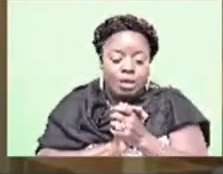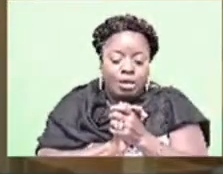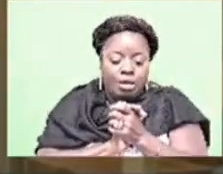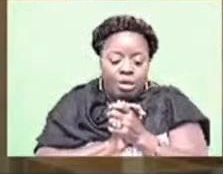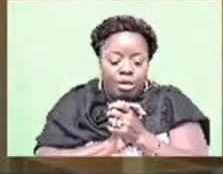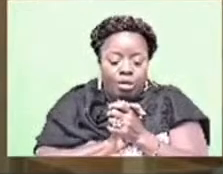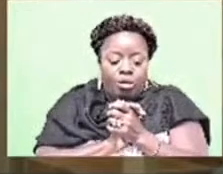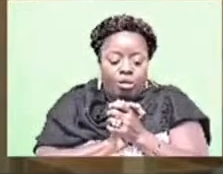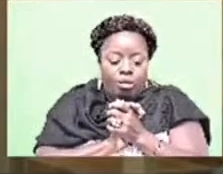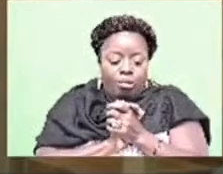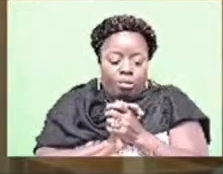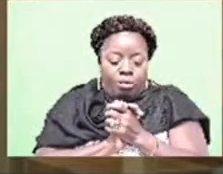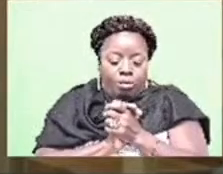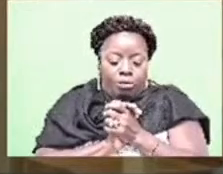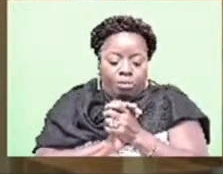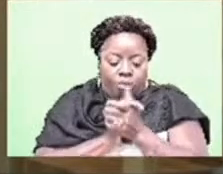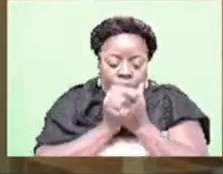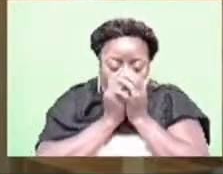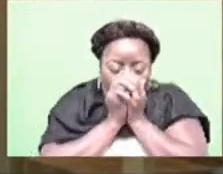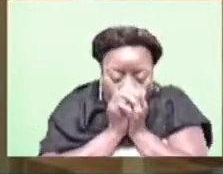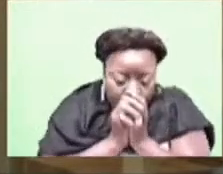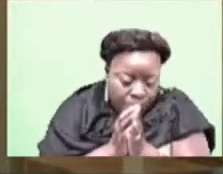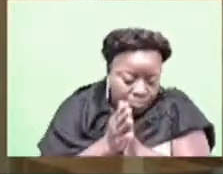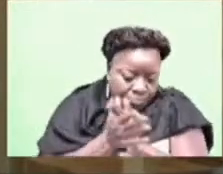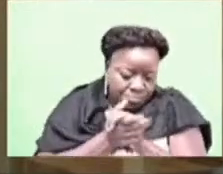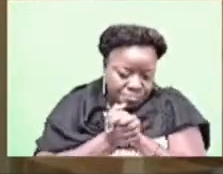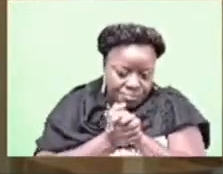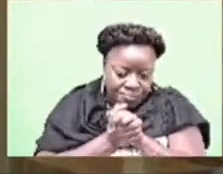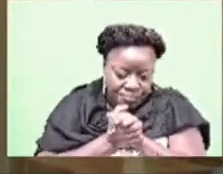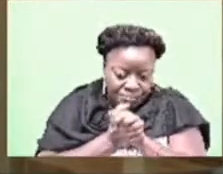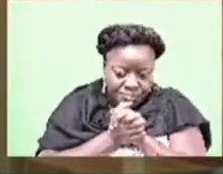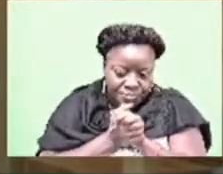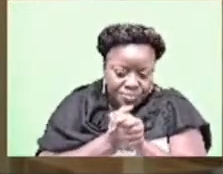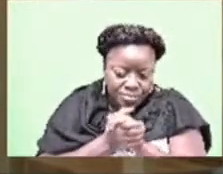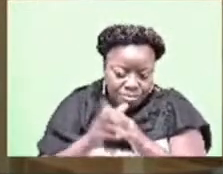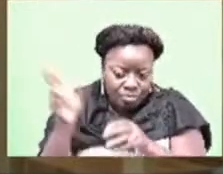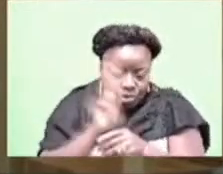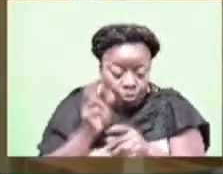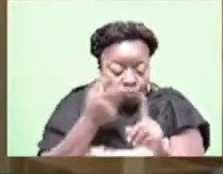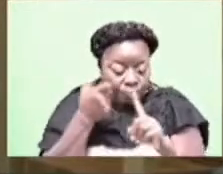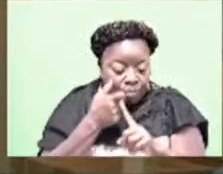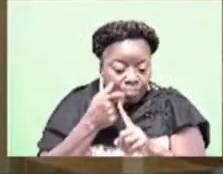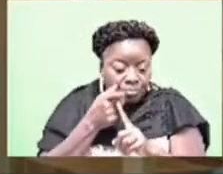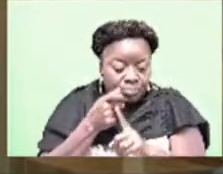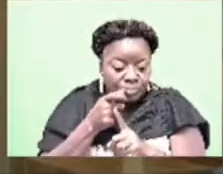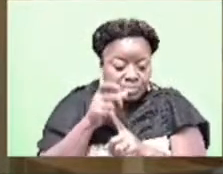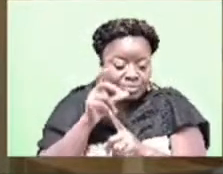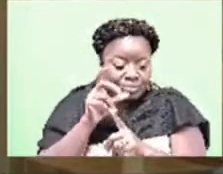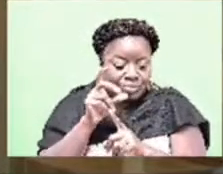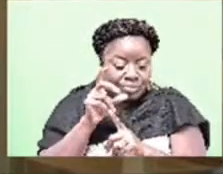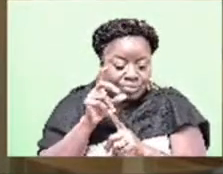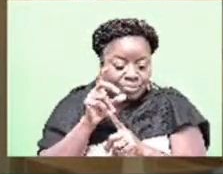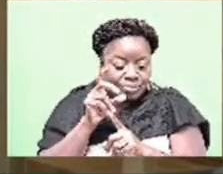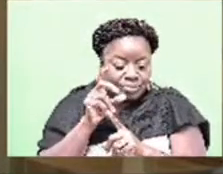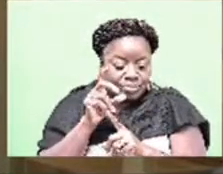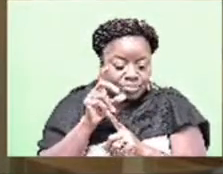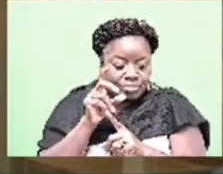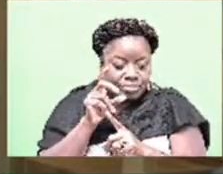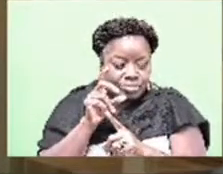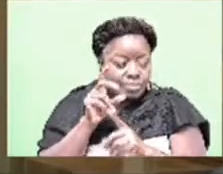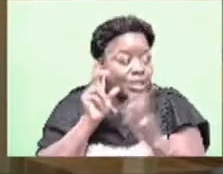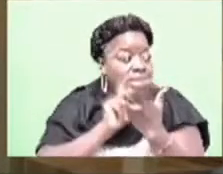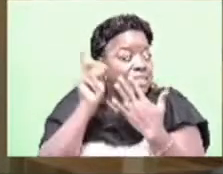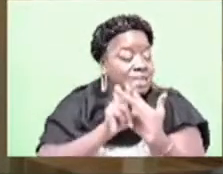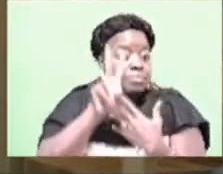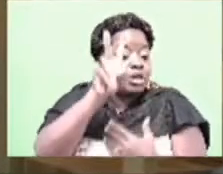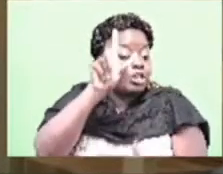So the evolution of the pandemic from December 2019, where the strange pneumonia started to